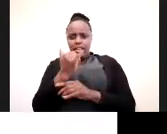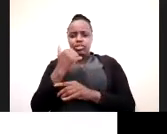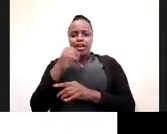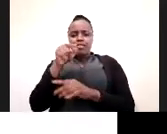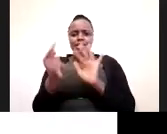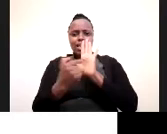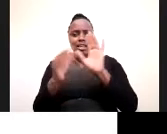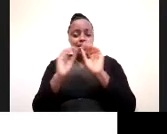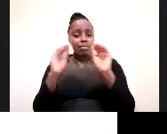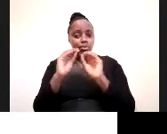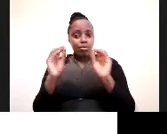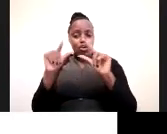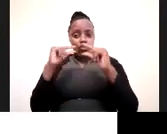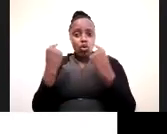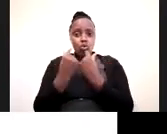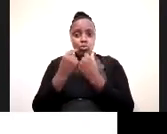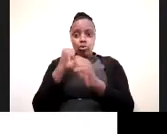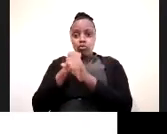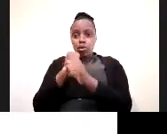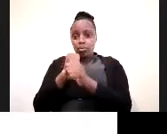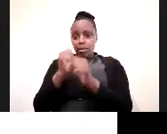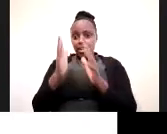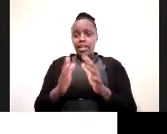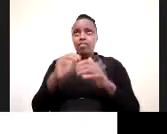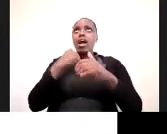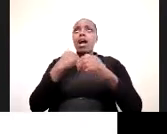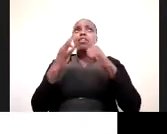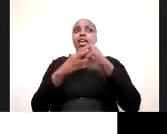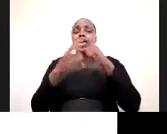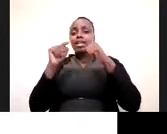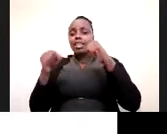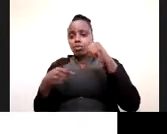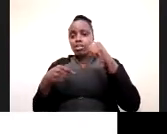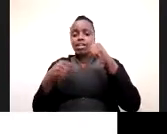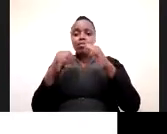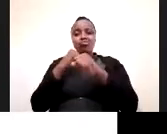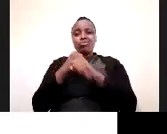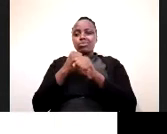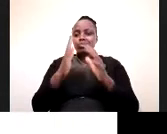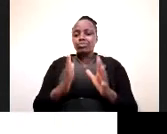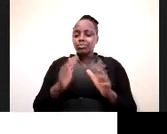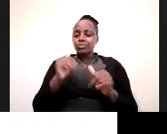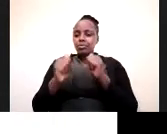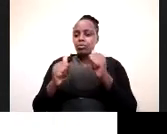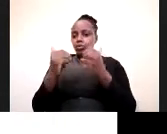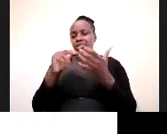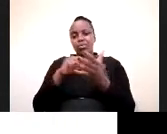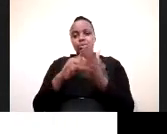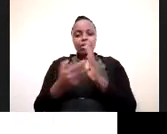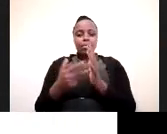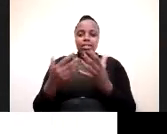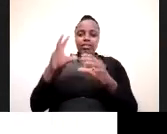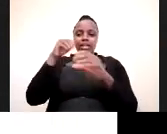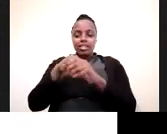of a group of operators made up of 80,000 operators, which for whatever internal control